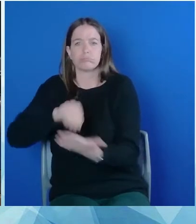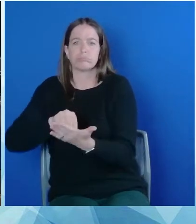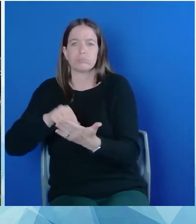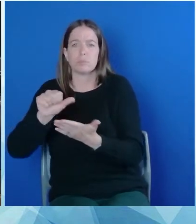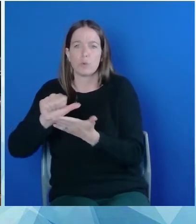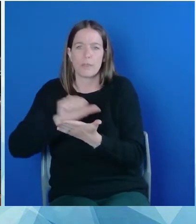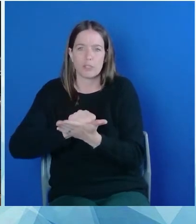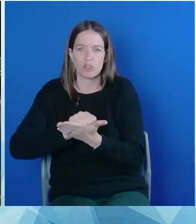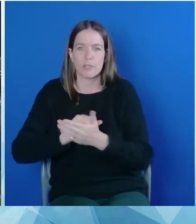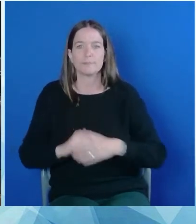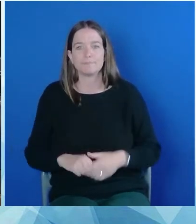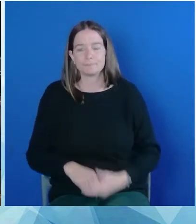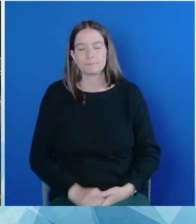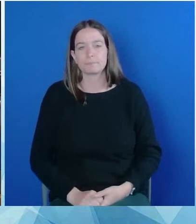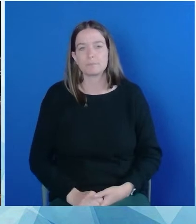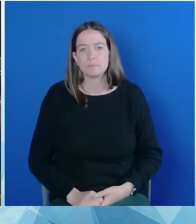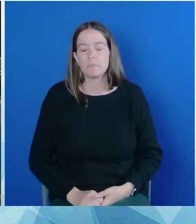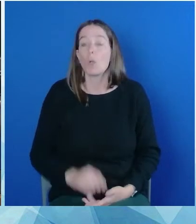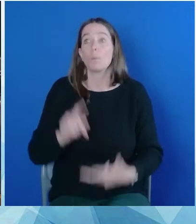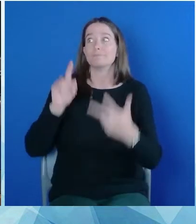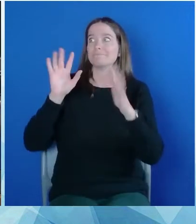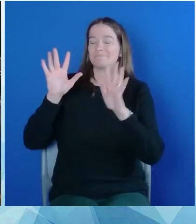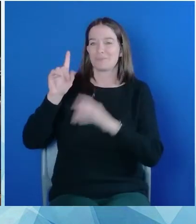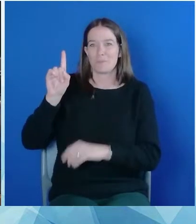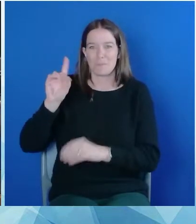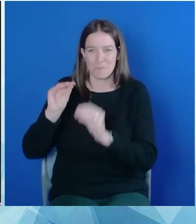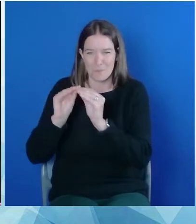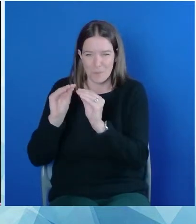Oh, Suke. One more. Sorry.